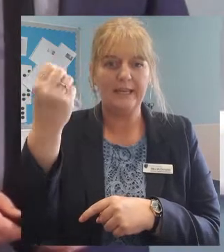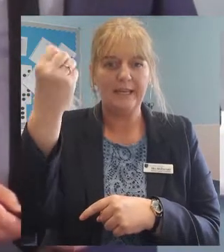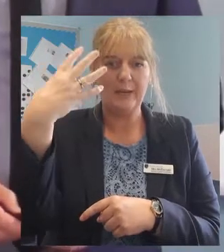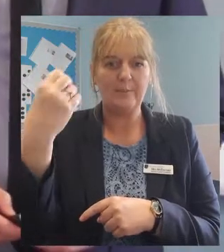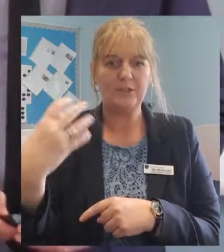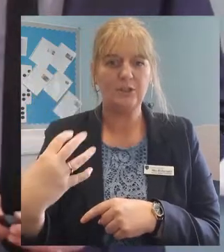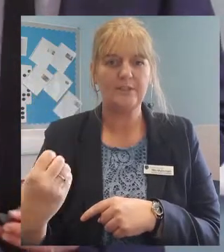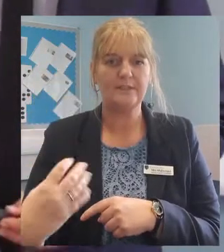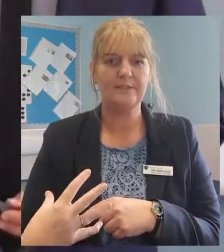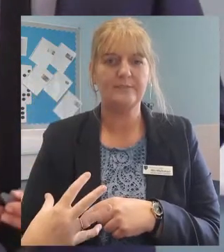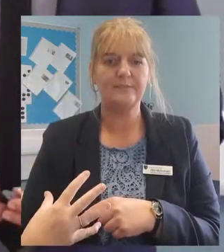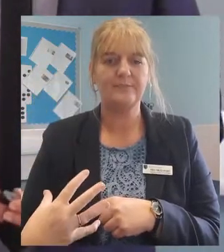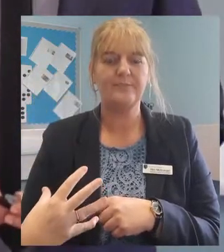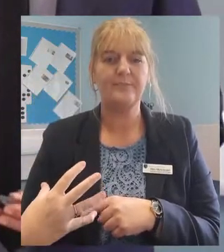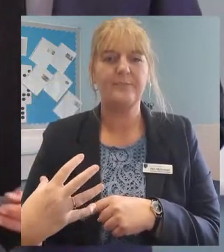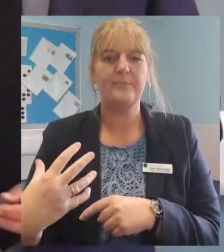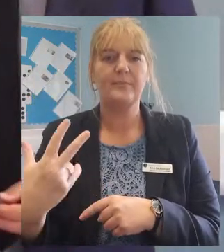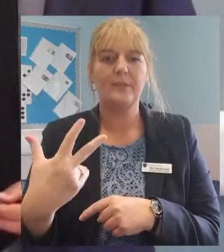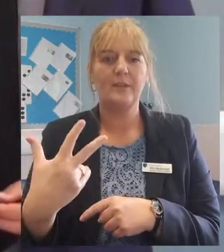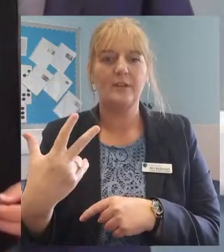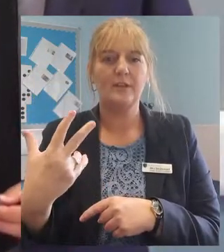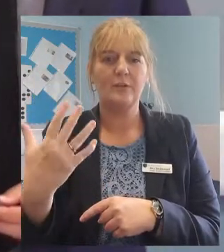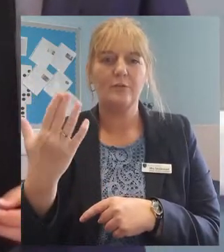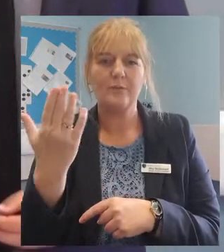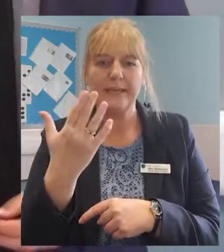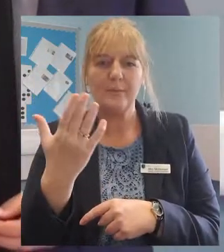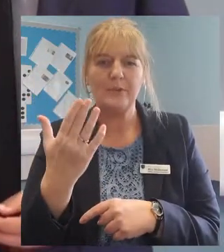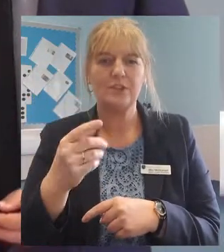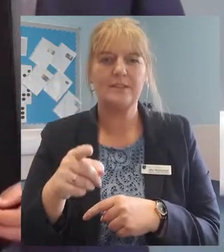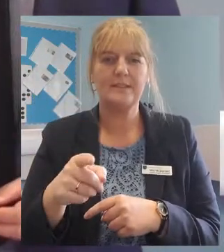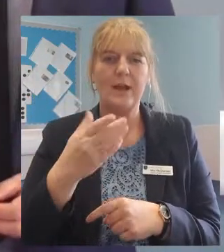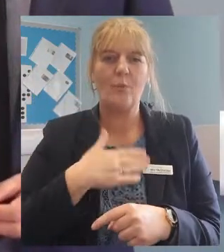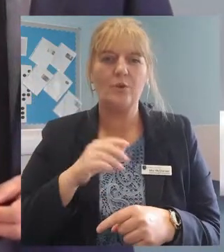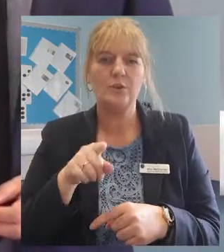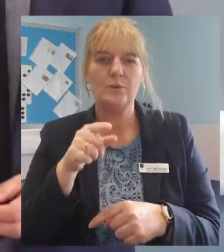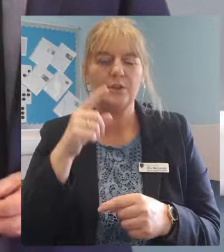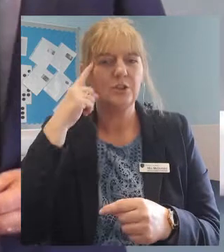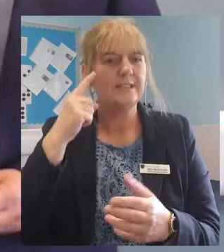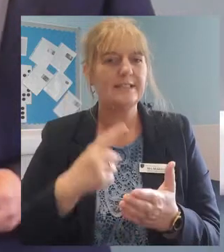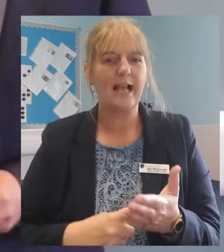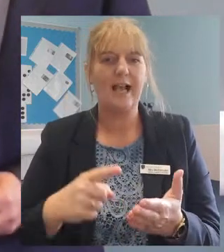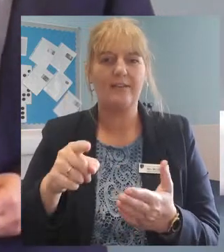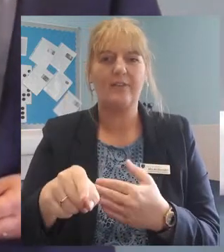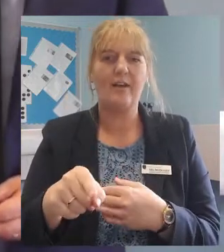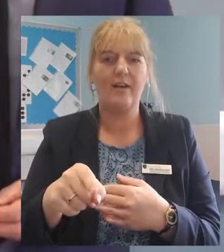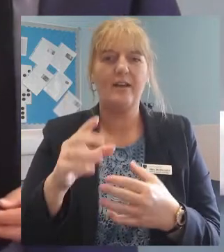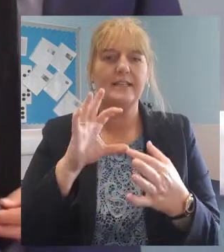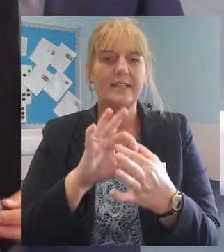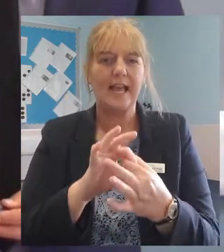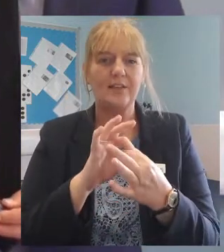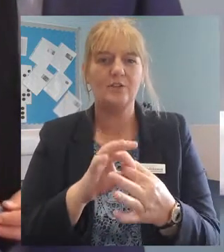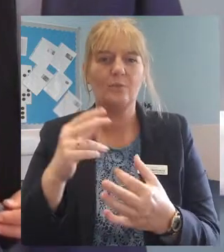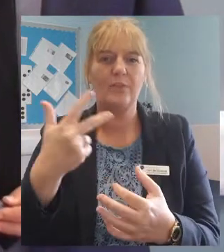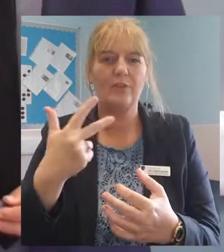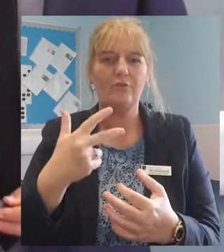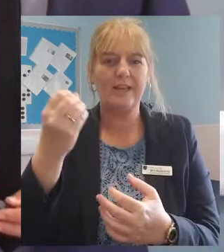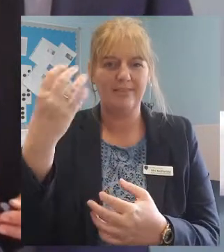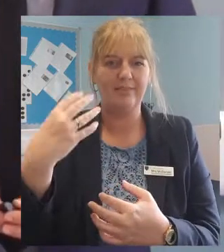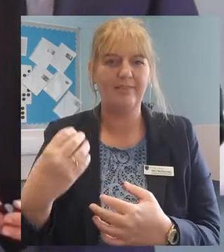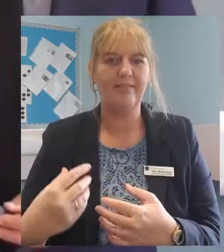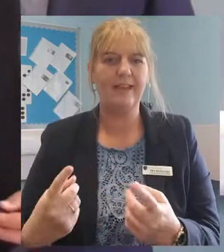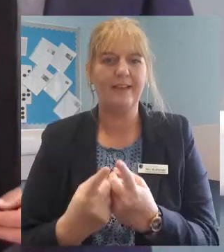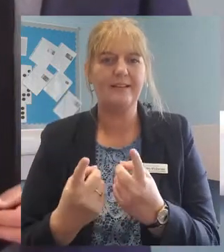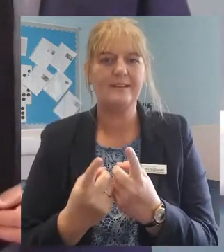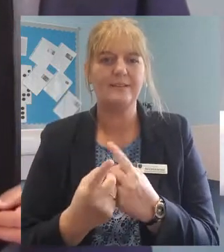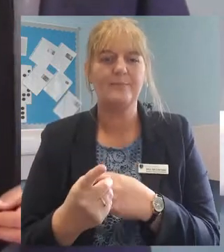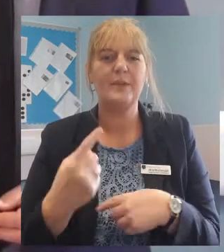images. And what I'd like you to do is to see whether you can guess what the connection is between the 3 items.